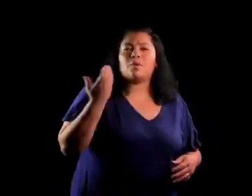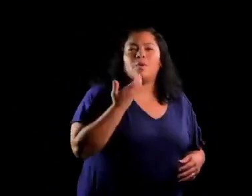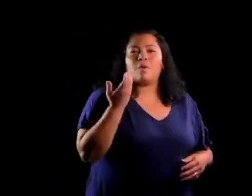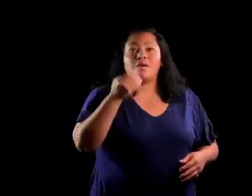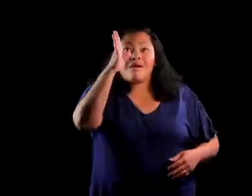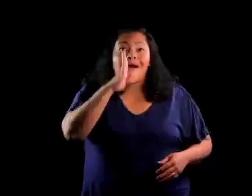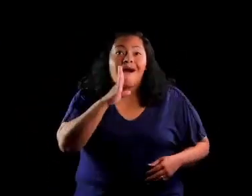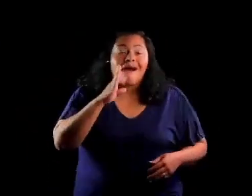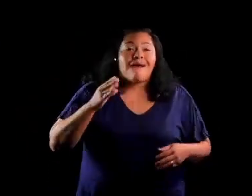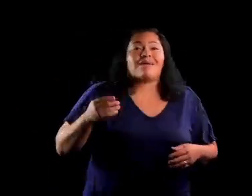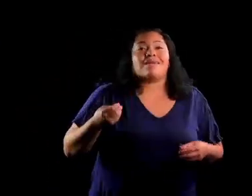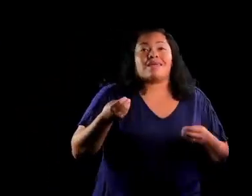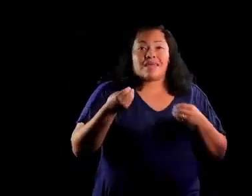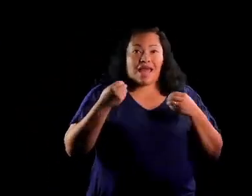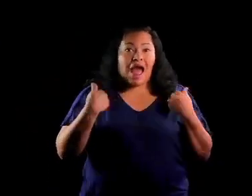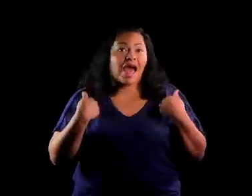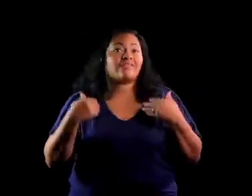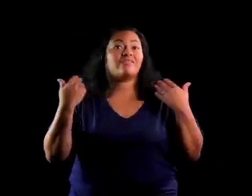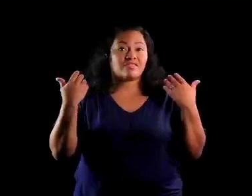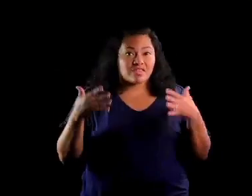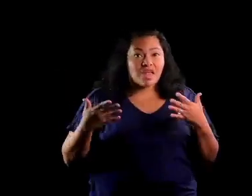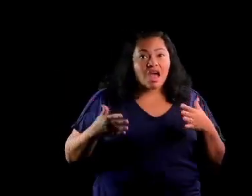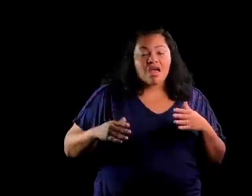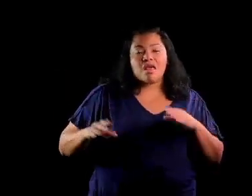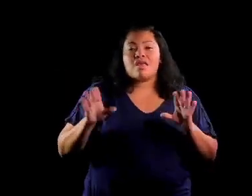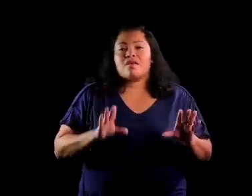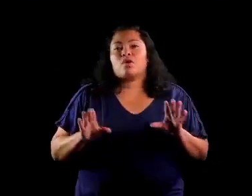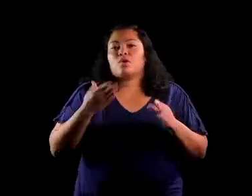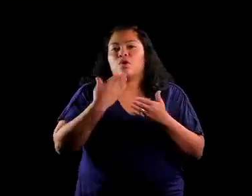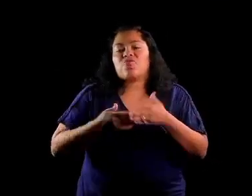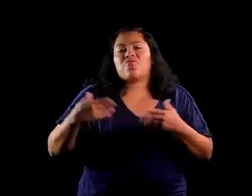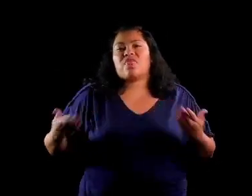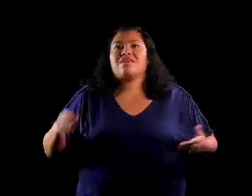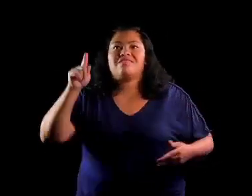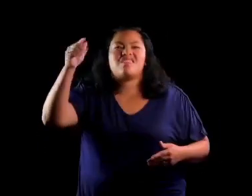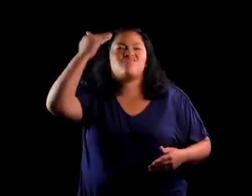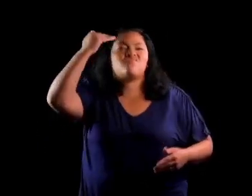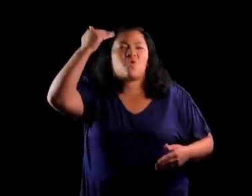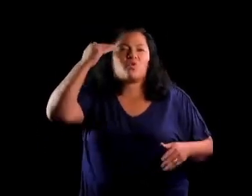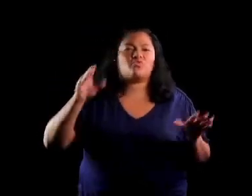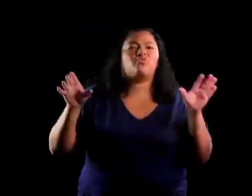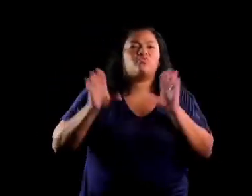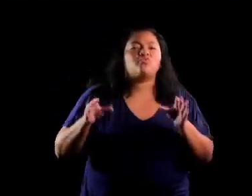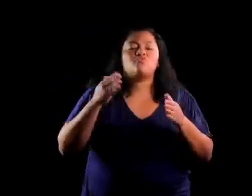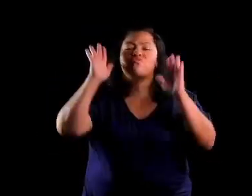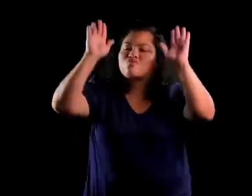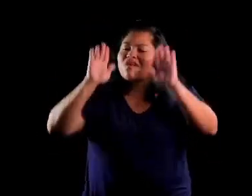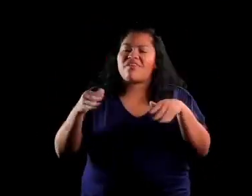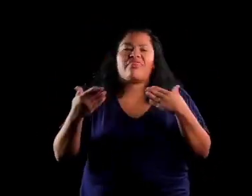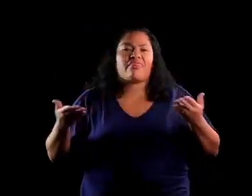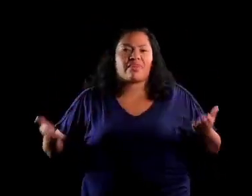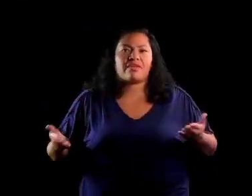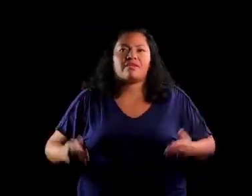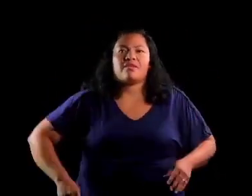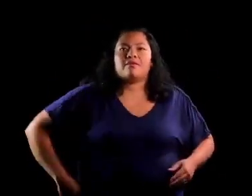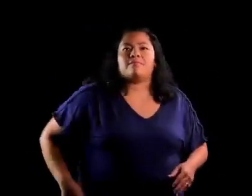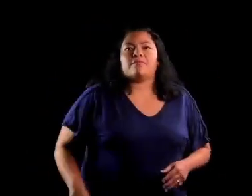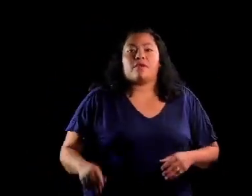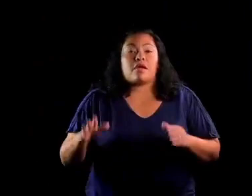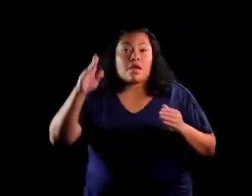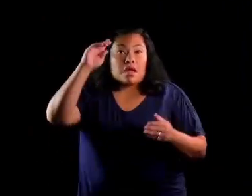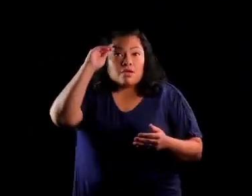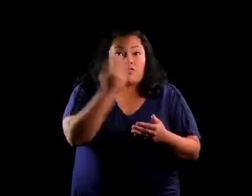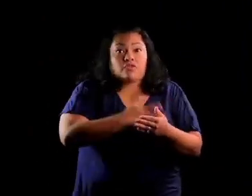Oh, God, I have something good that the Lord has done. And all He knows how to do is great things.